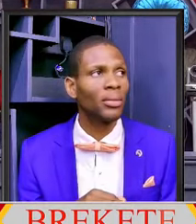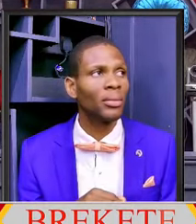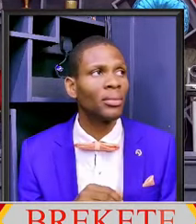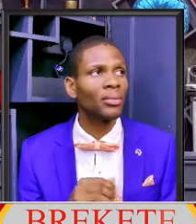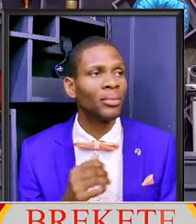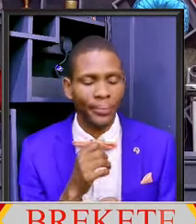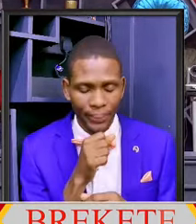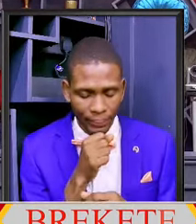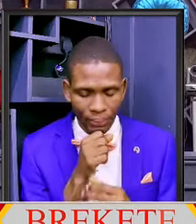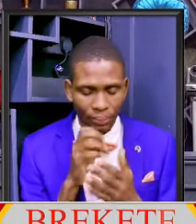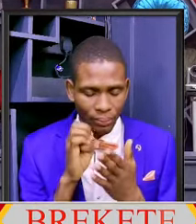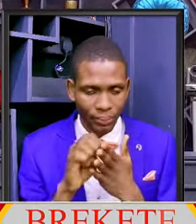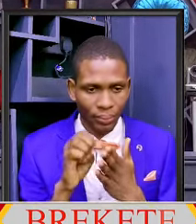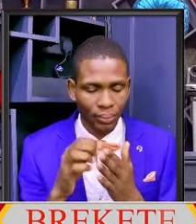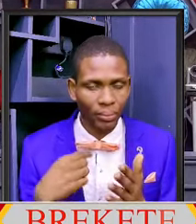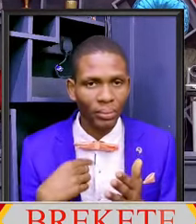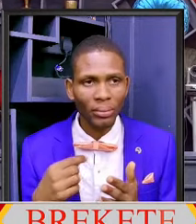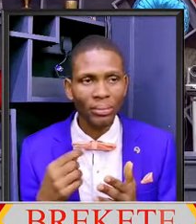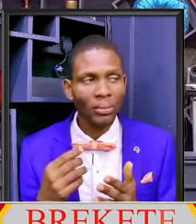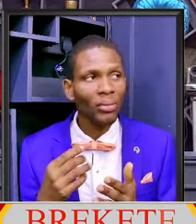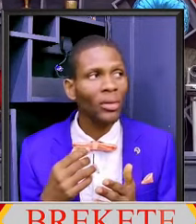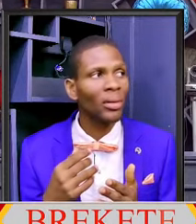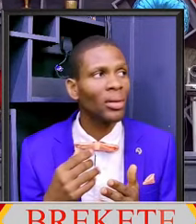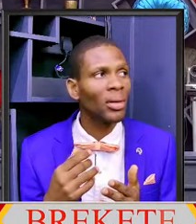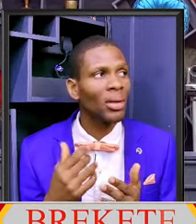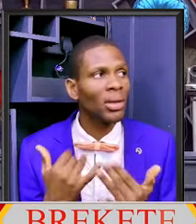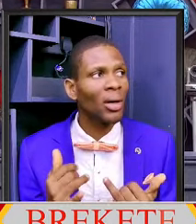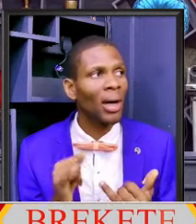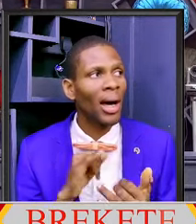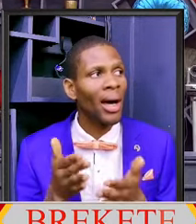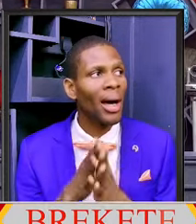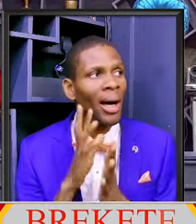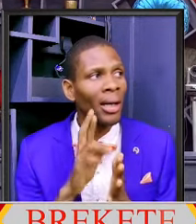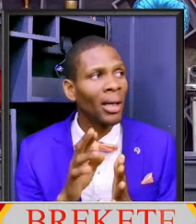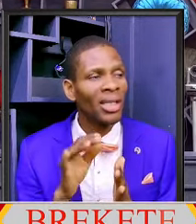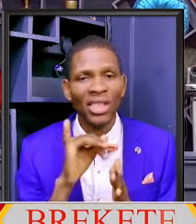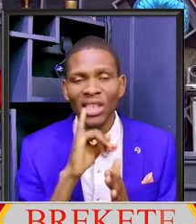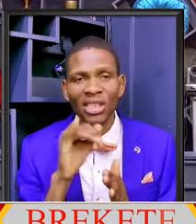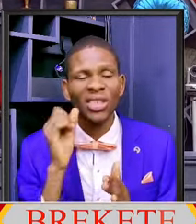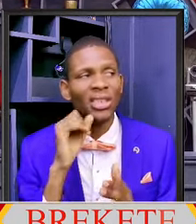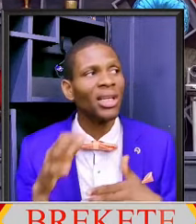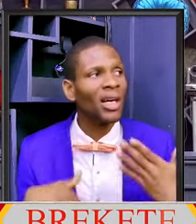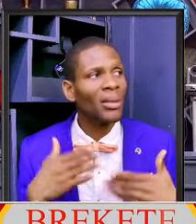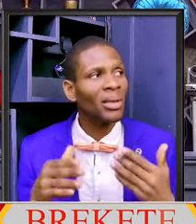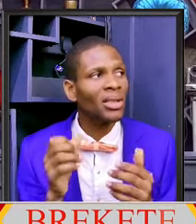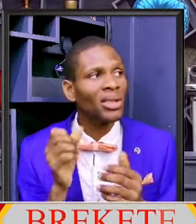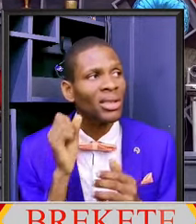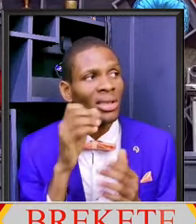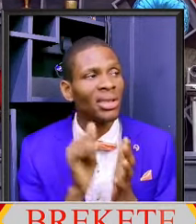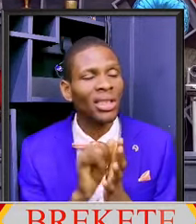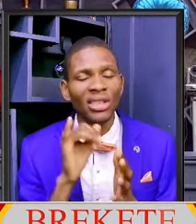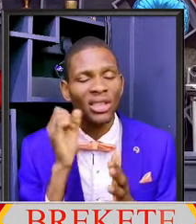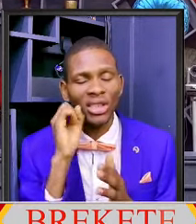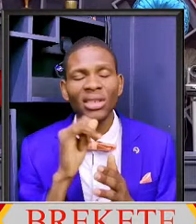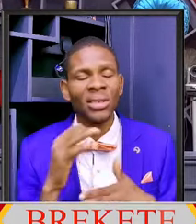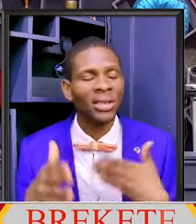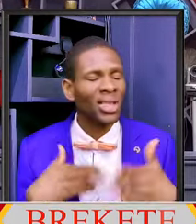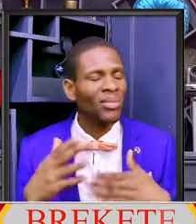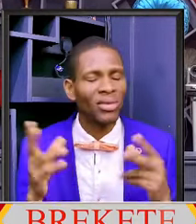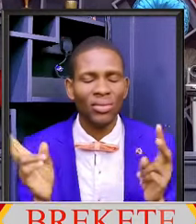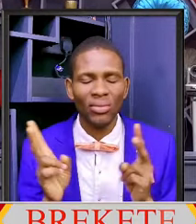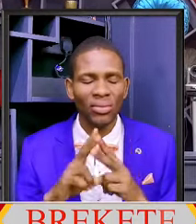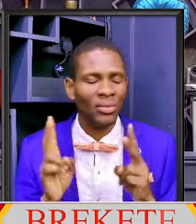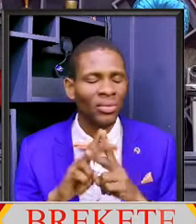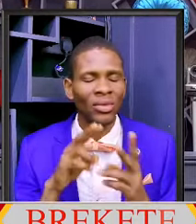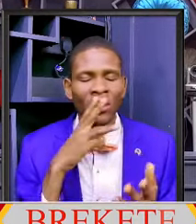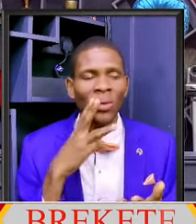Excuse me. Now, I can't ask her whether she happy. She says she happy well.